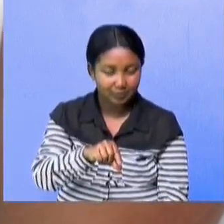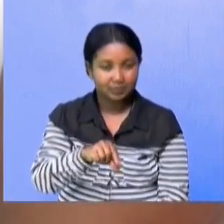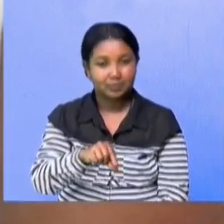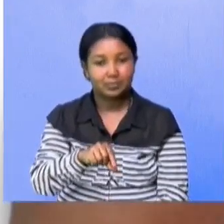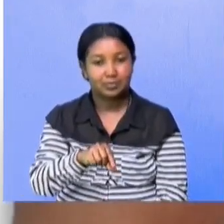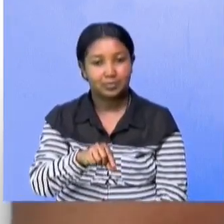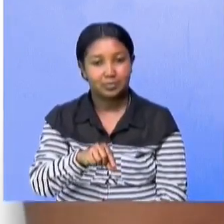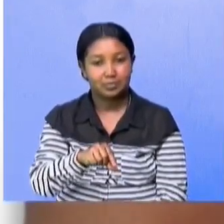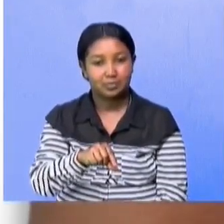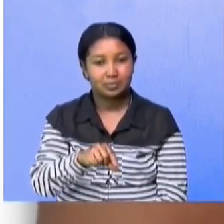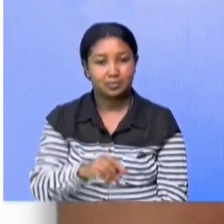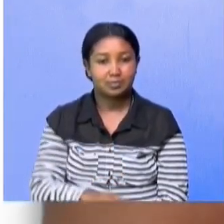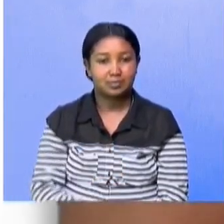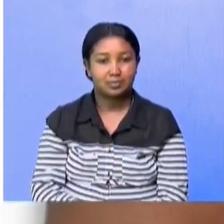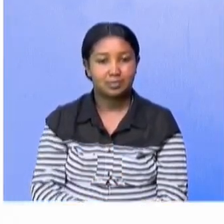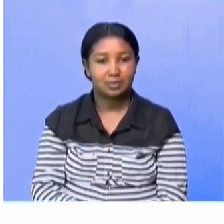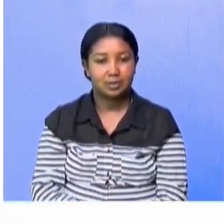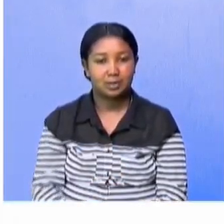in the